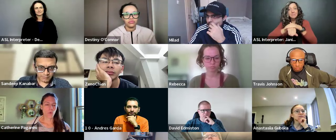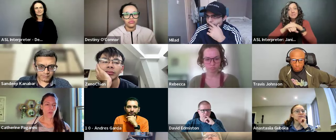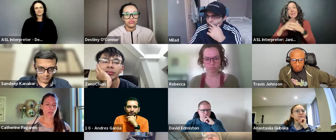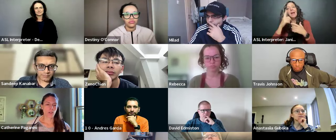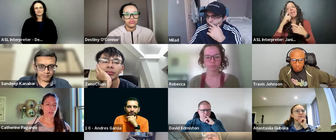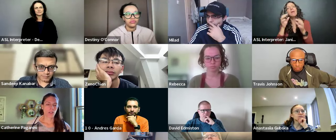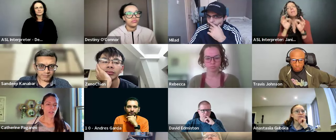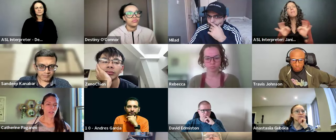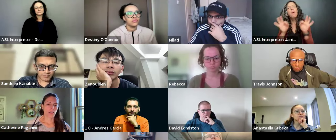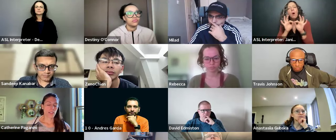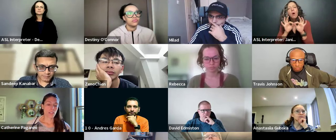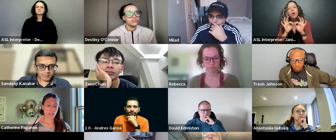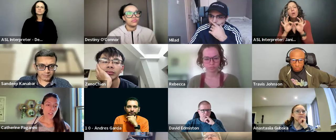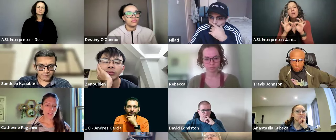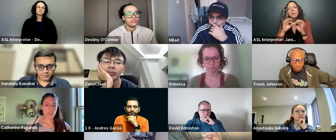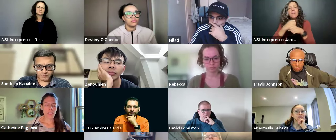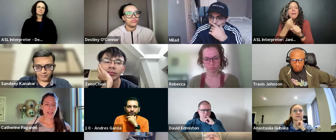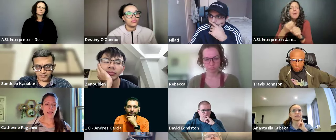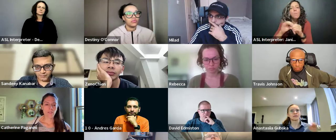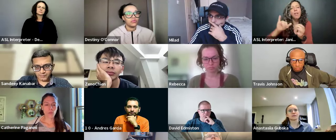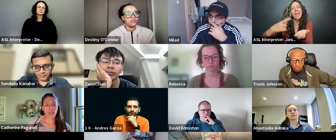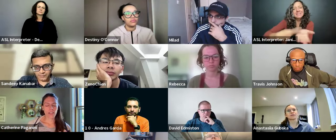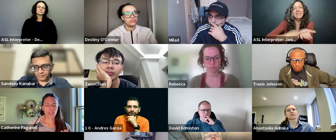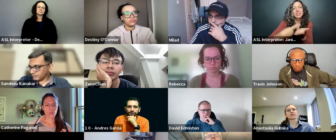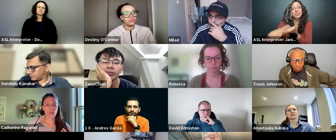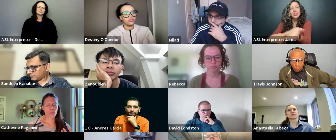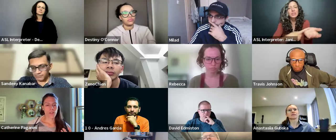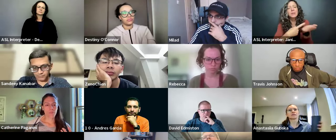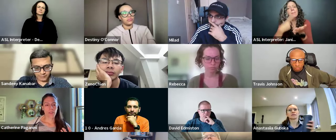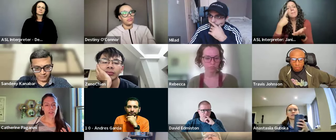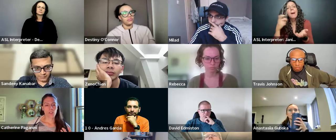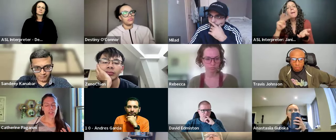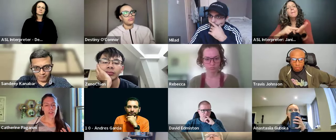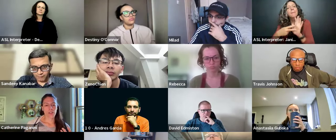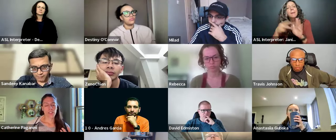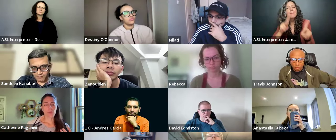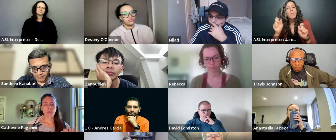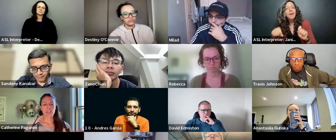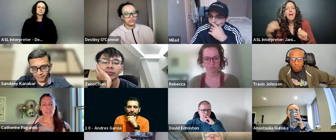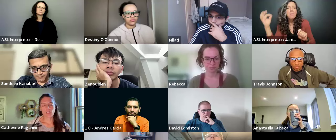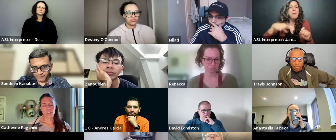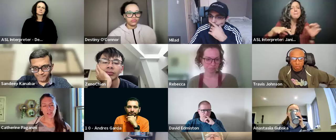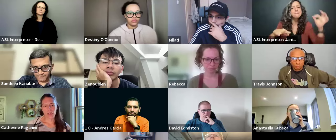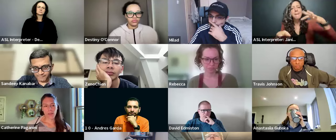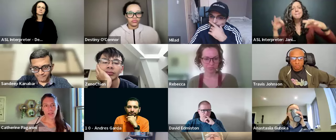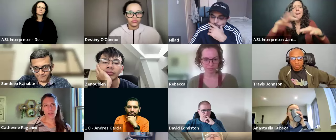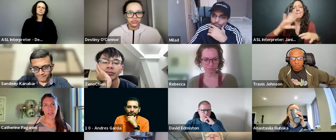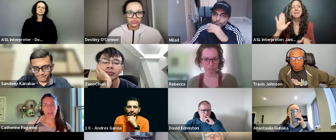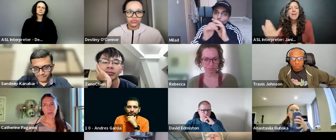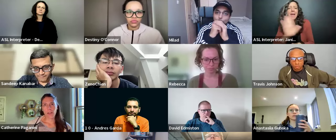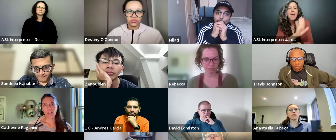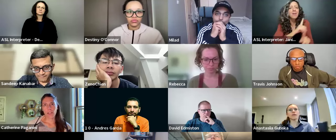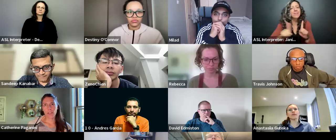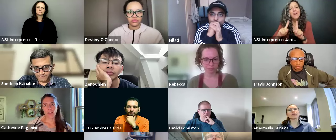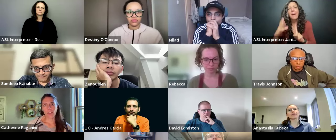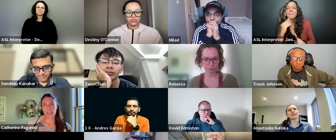make it more a discussion because like any everyone gets to share their experiences because it's a lot about it. A